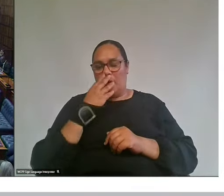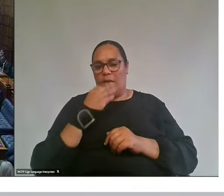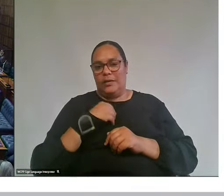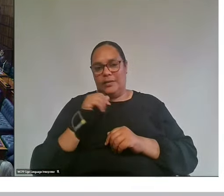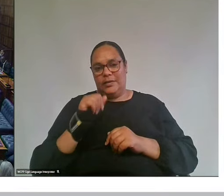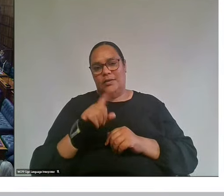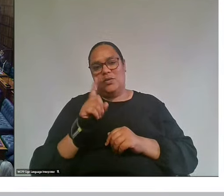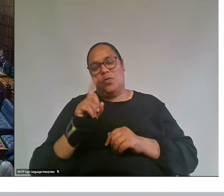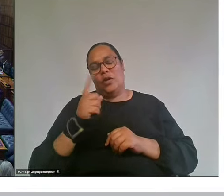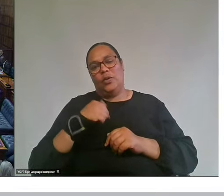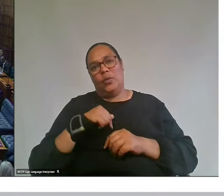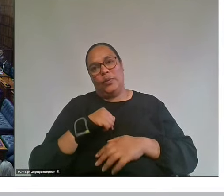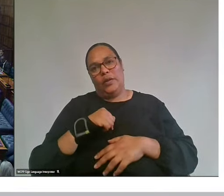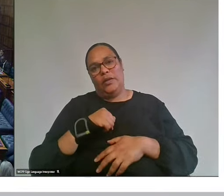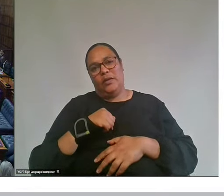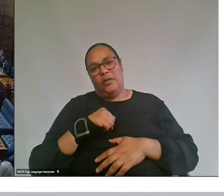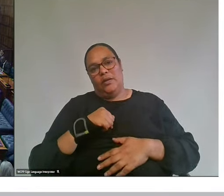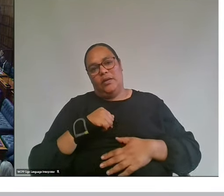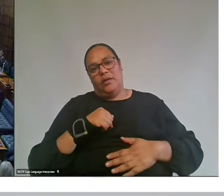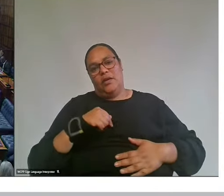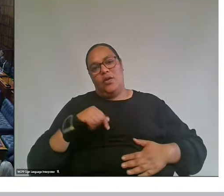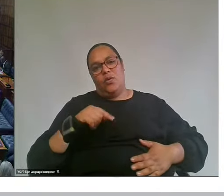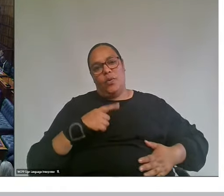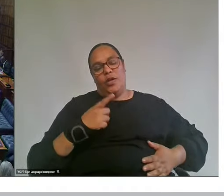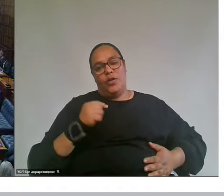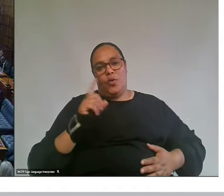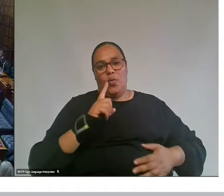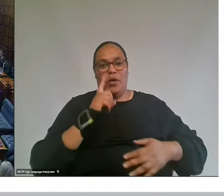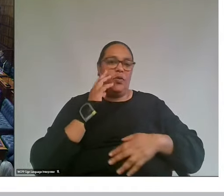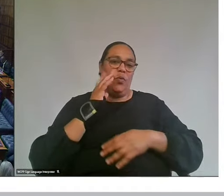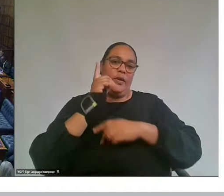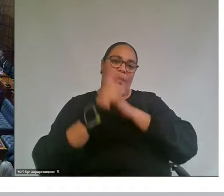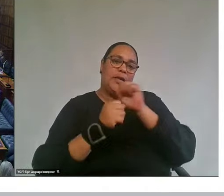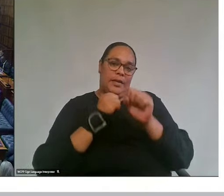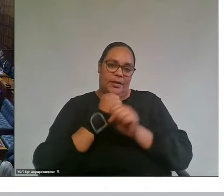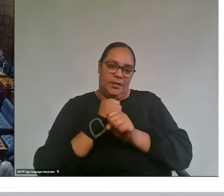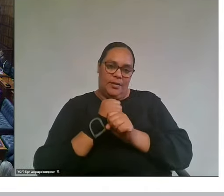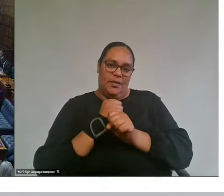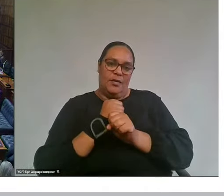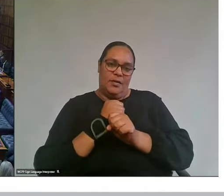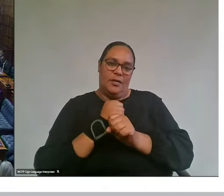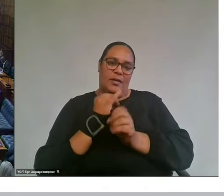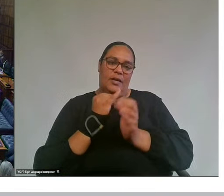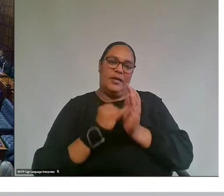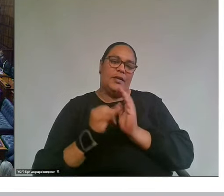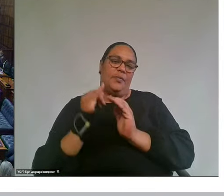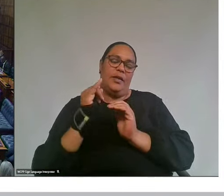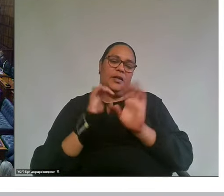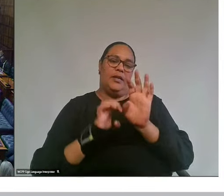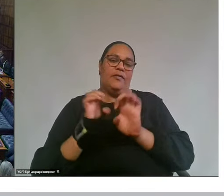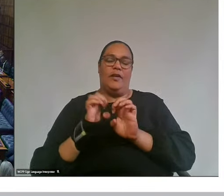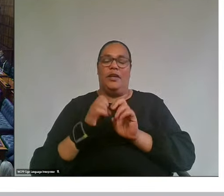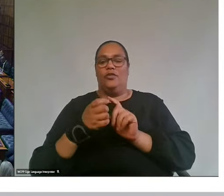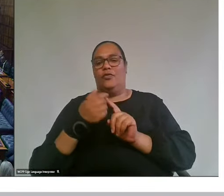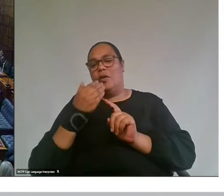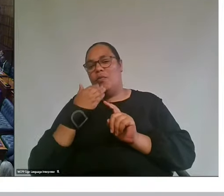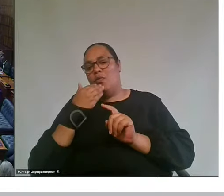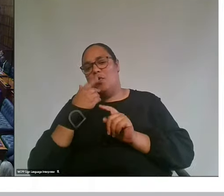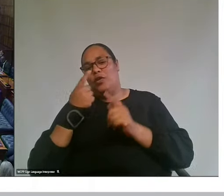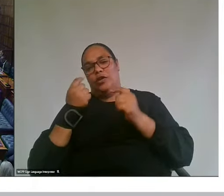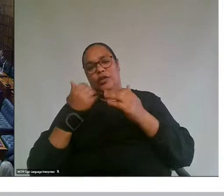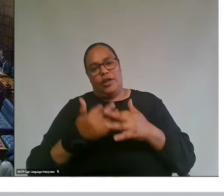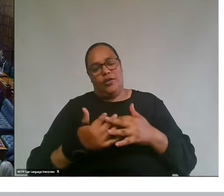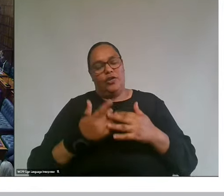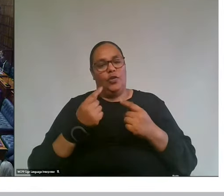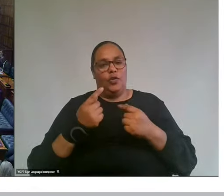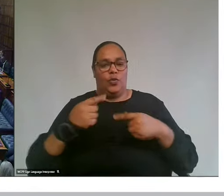um what we are are going to bearking on next year is an independent valuation by by treasury to do an